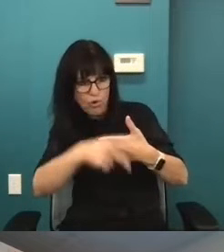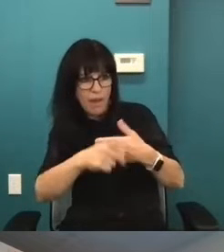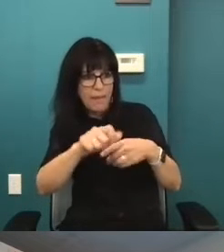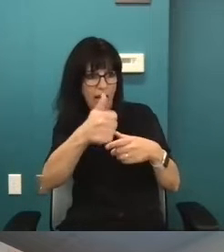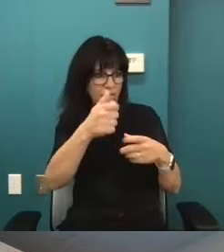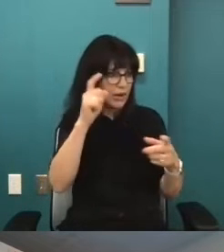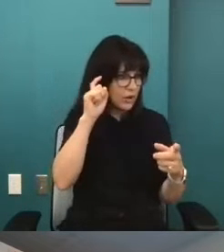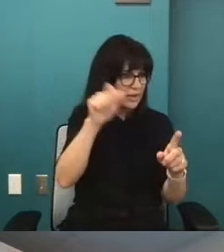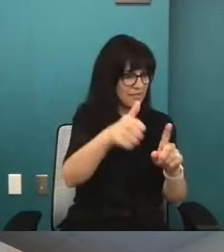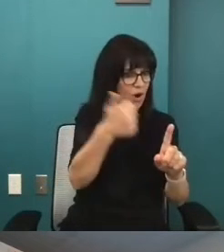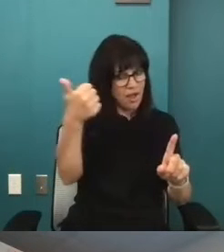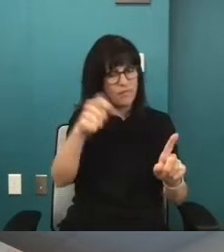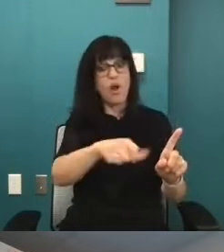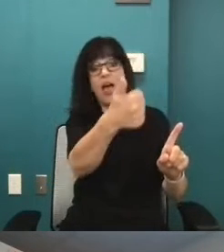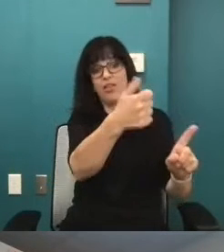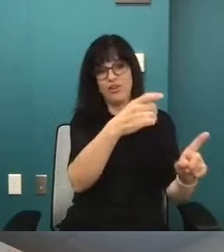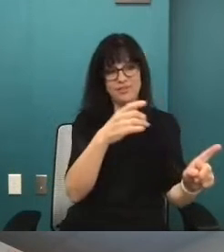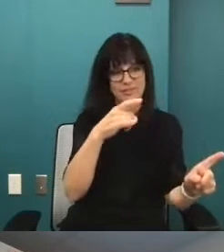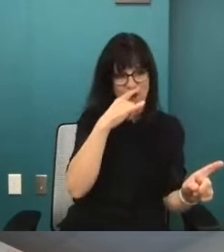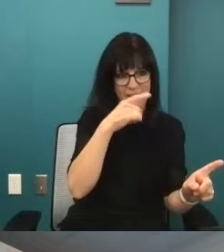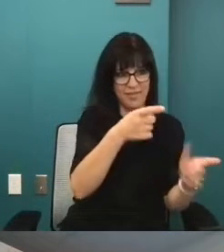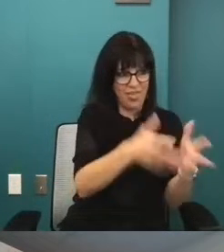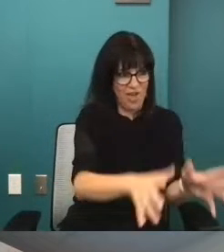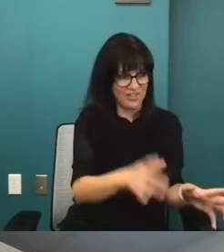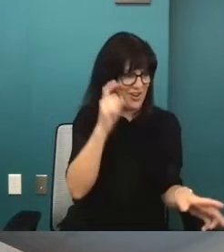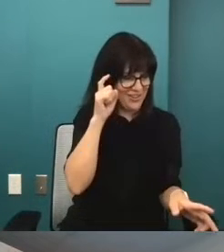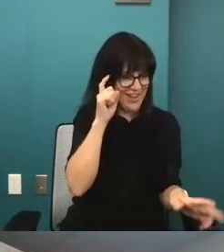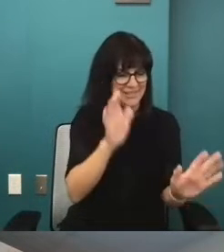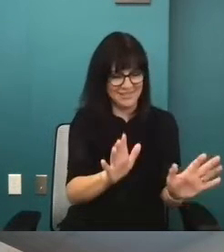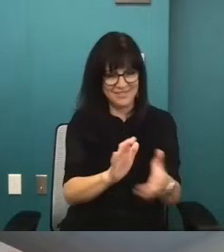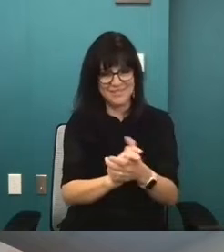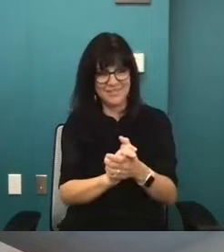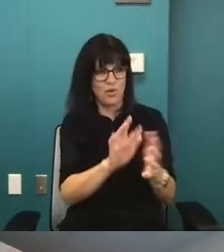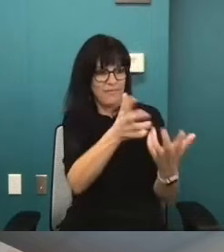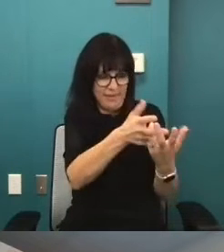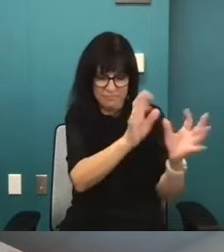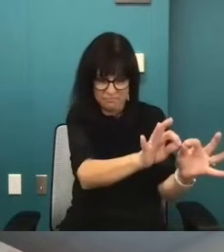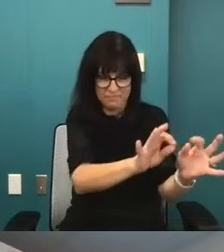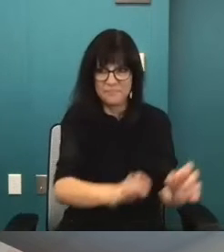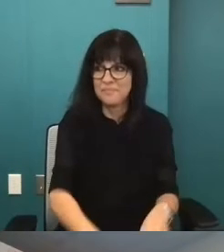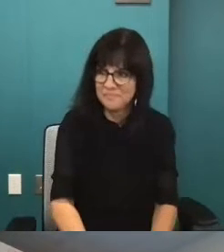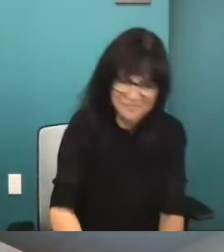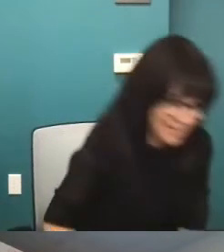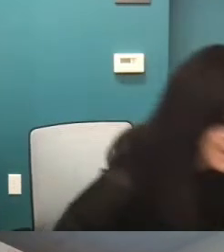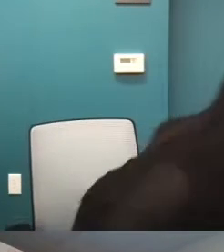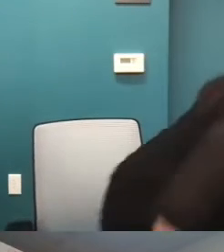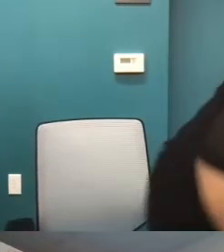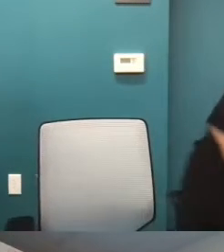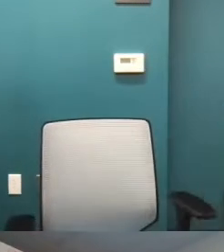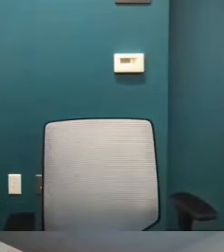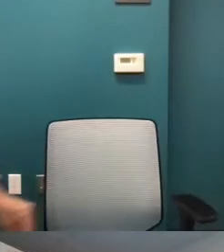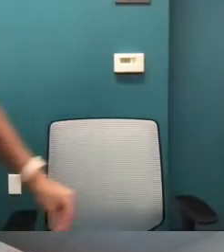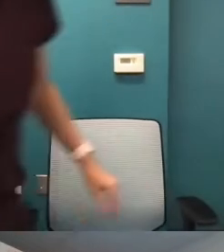child for the other child. And they were able to fit those on him. And troubleshooting and counseling.